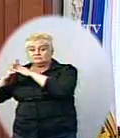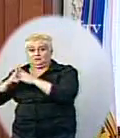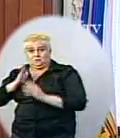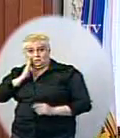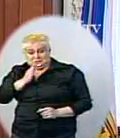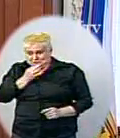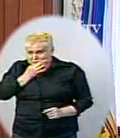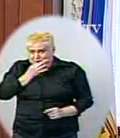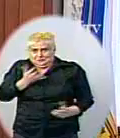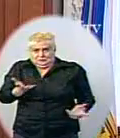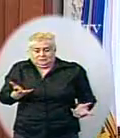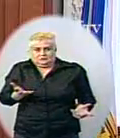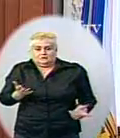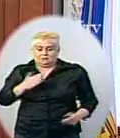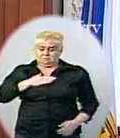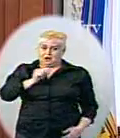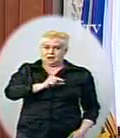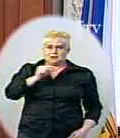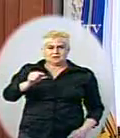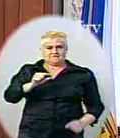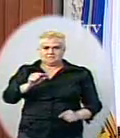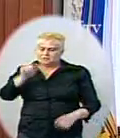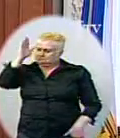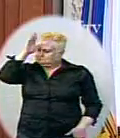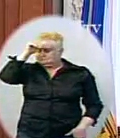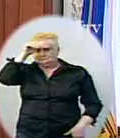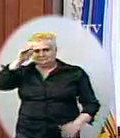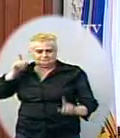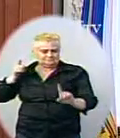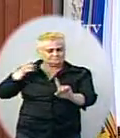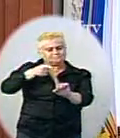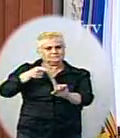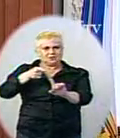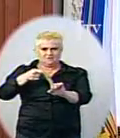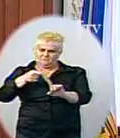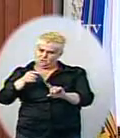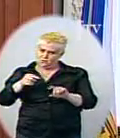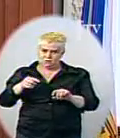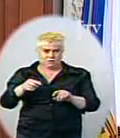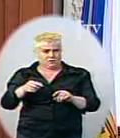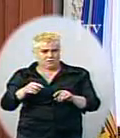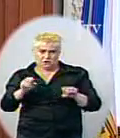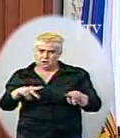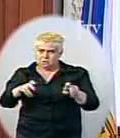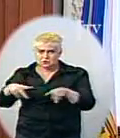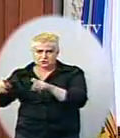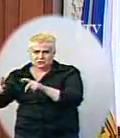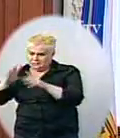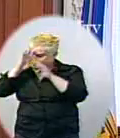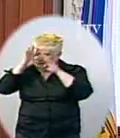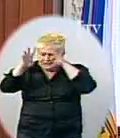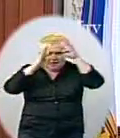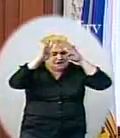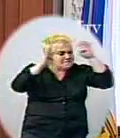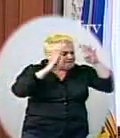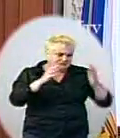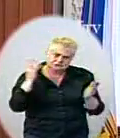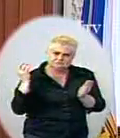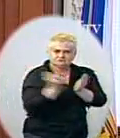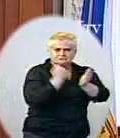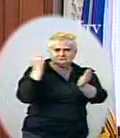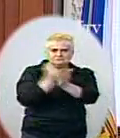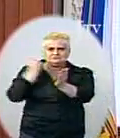my government is determined to maximize the opportunities and support innovation across all